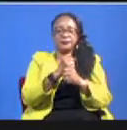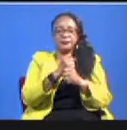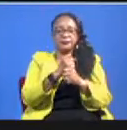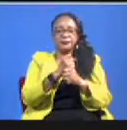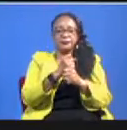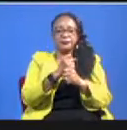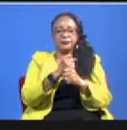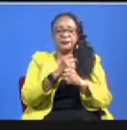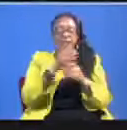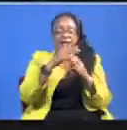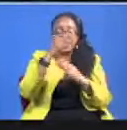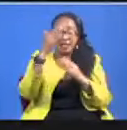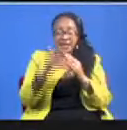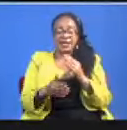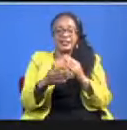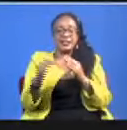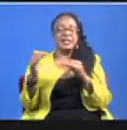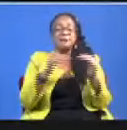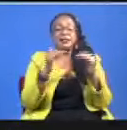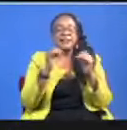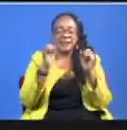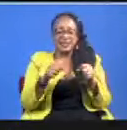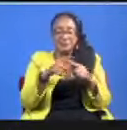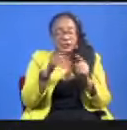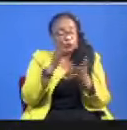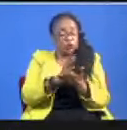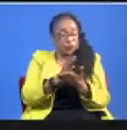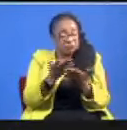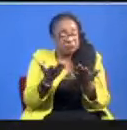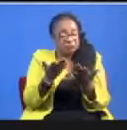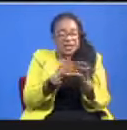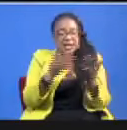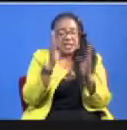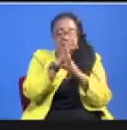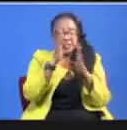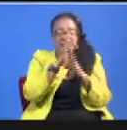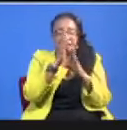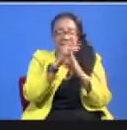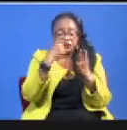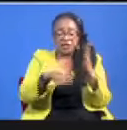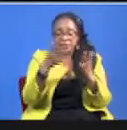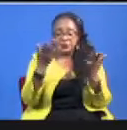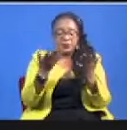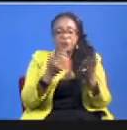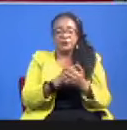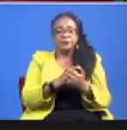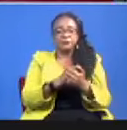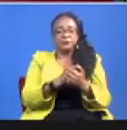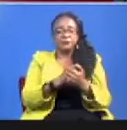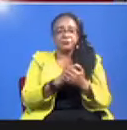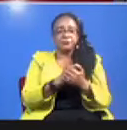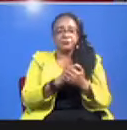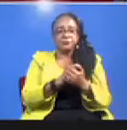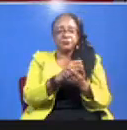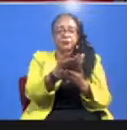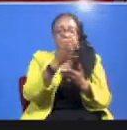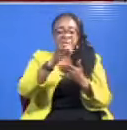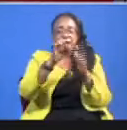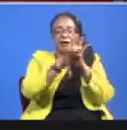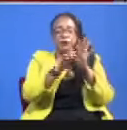has ended this debate. But has he really? Could there be any hidden charges anywhere? Well,